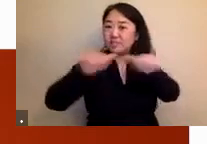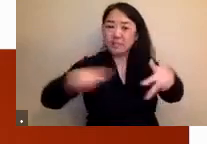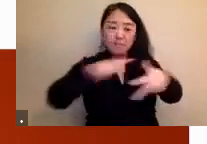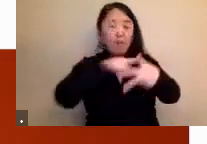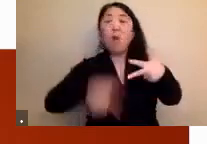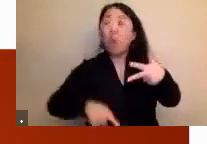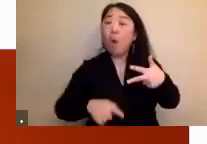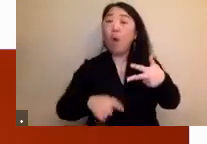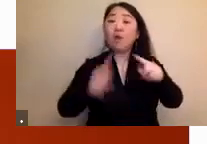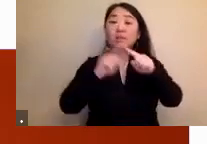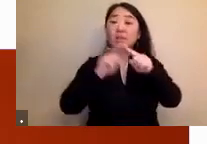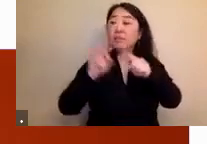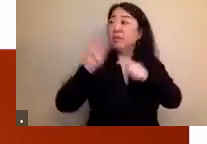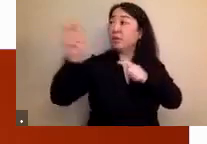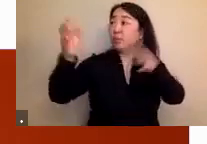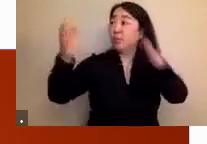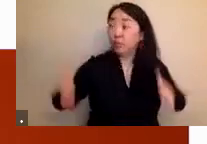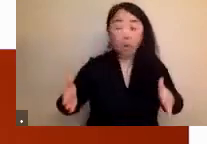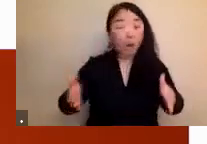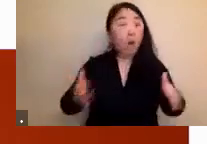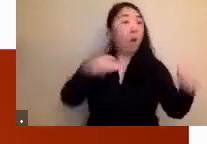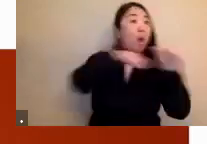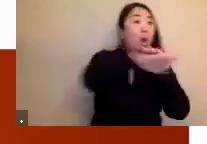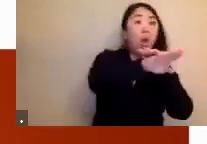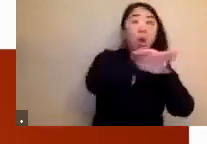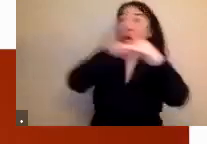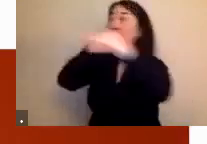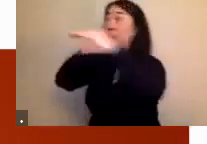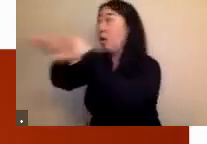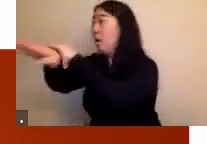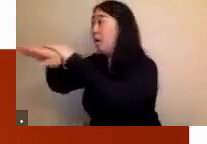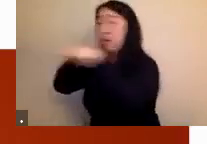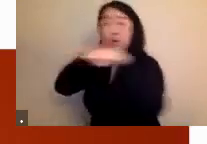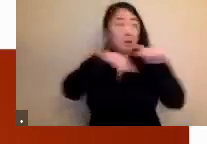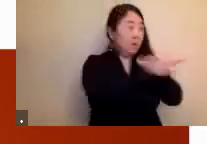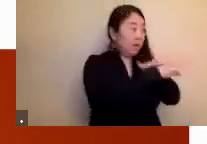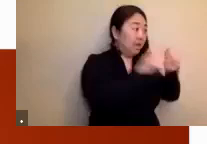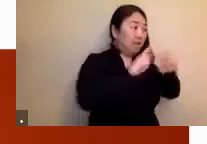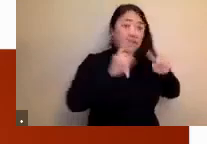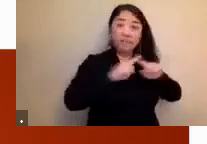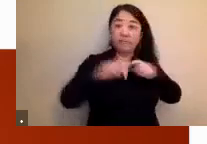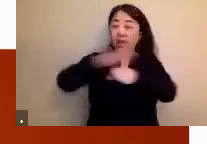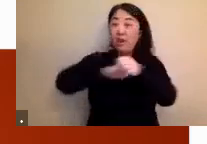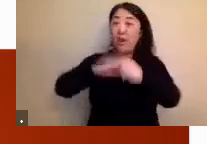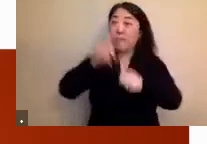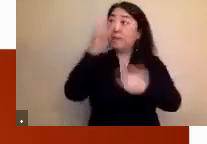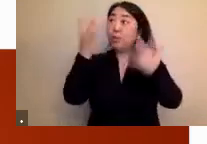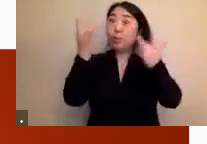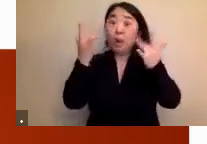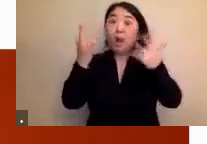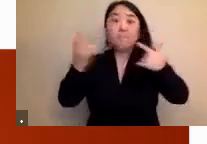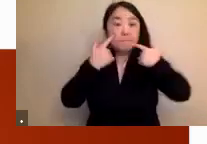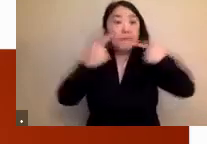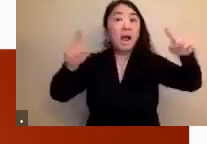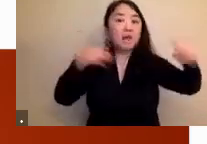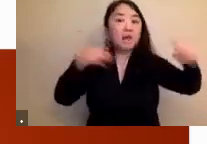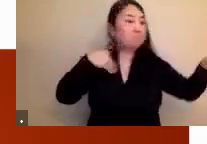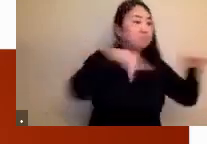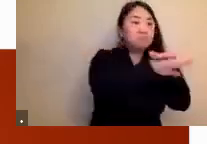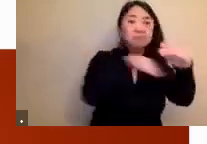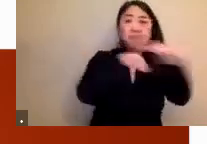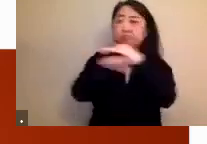actually connecting into many areas because there's transportation available. And of course,